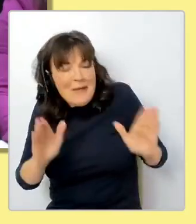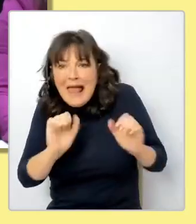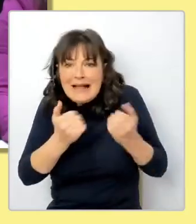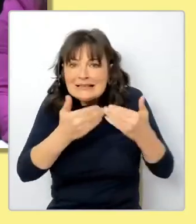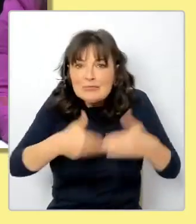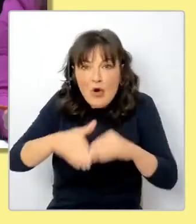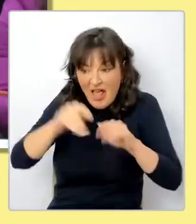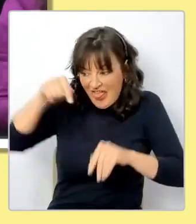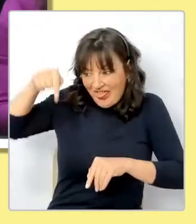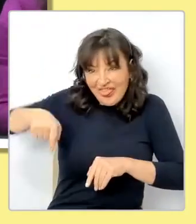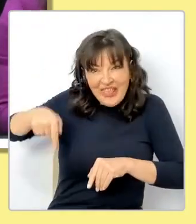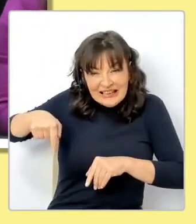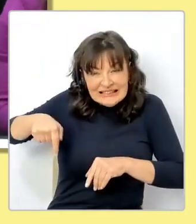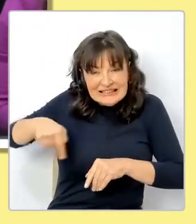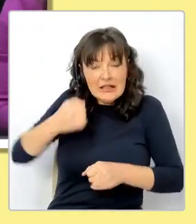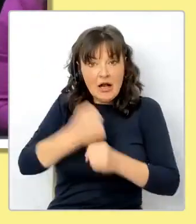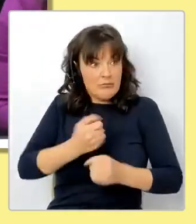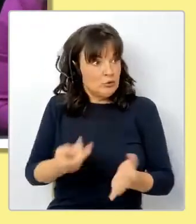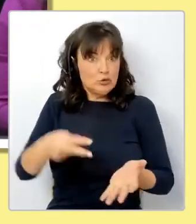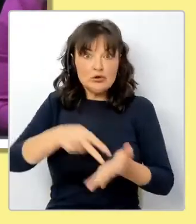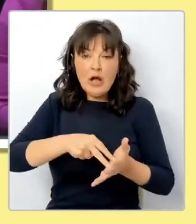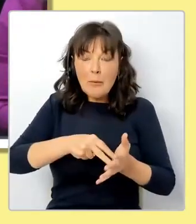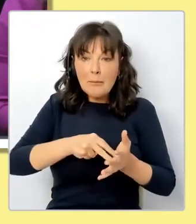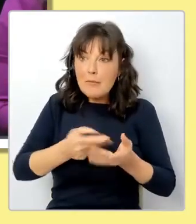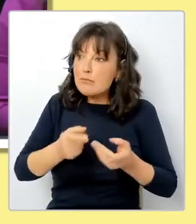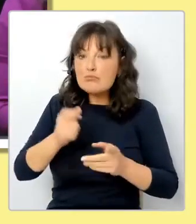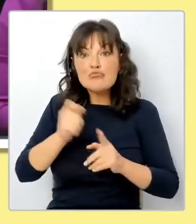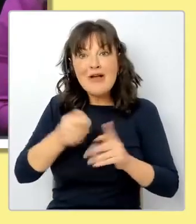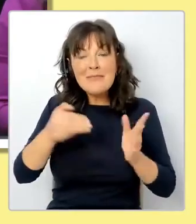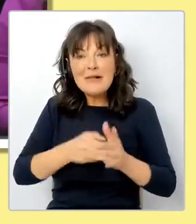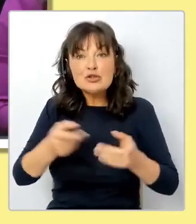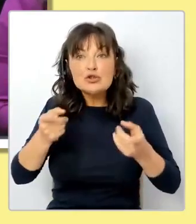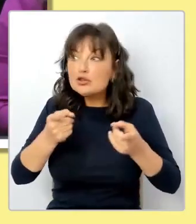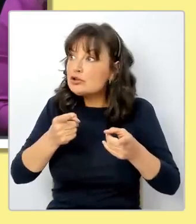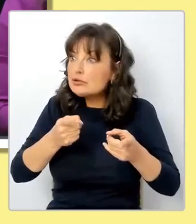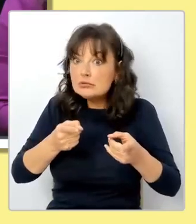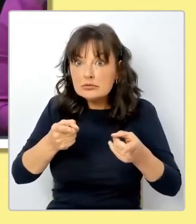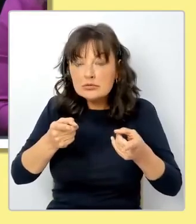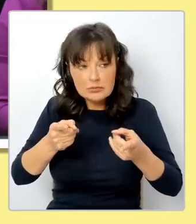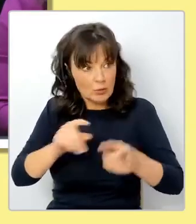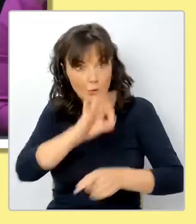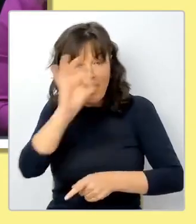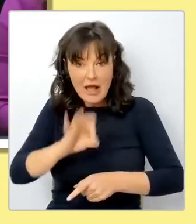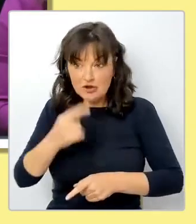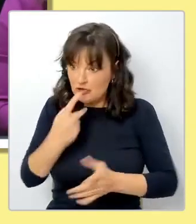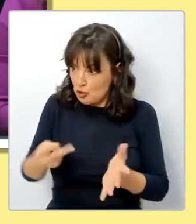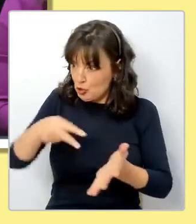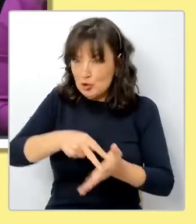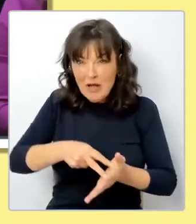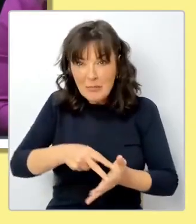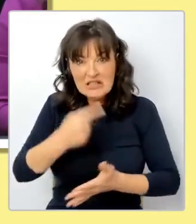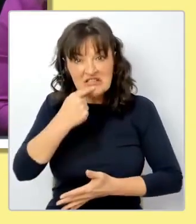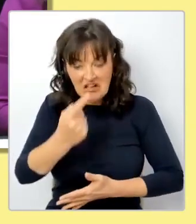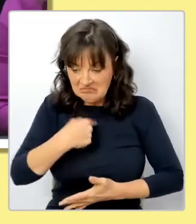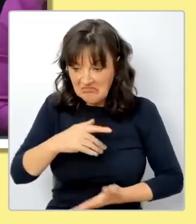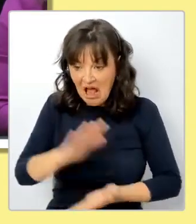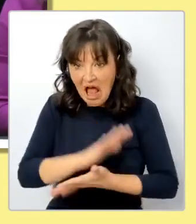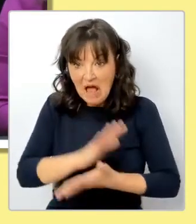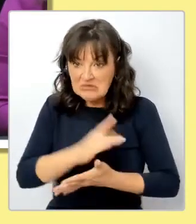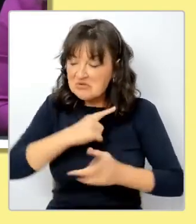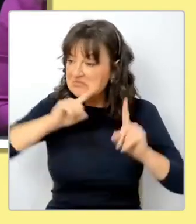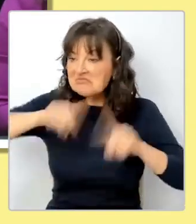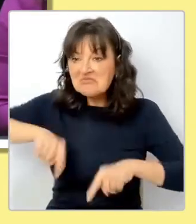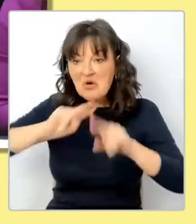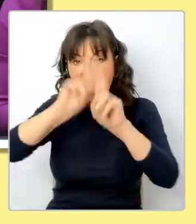at PMQs and said they will actively breach international law and are proud of it when it comes to refugees. They are not going